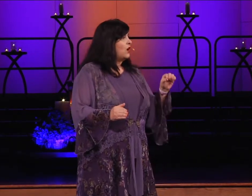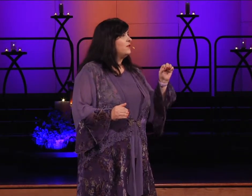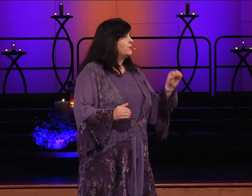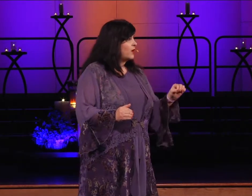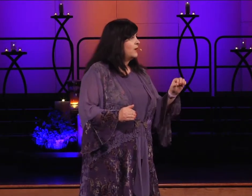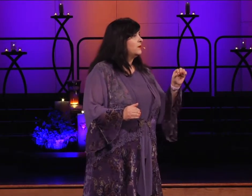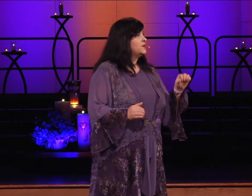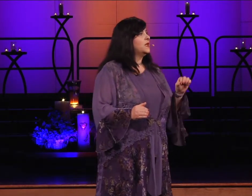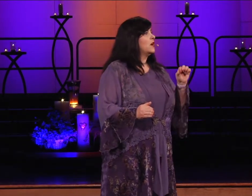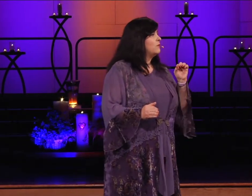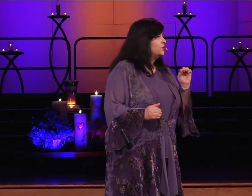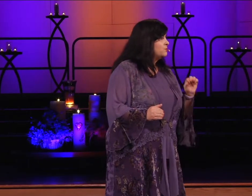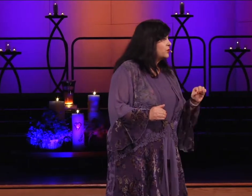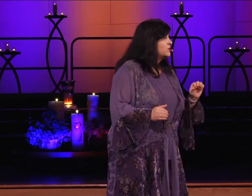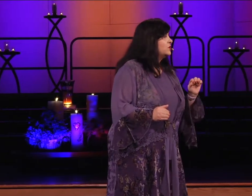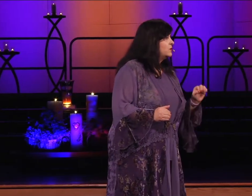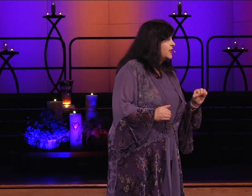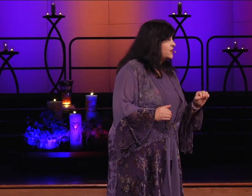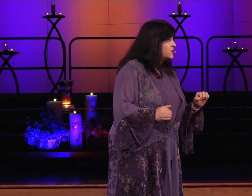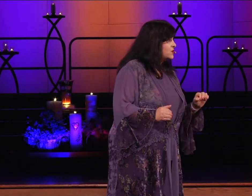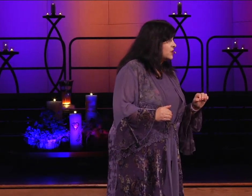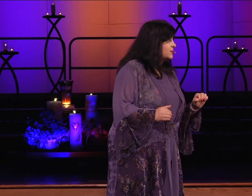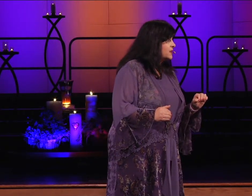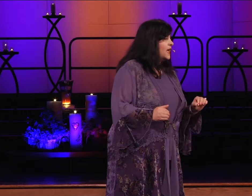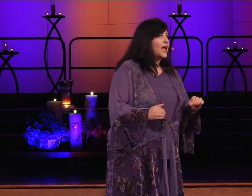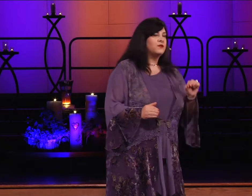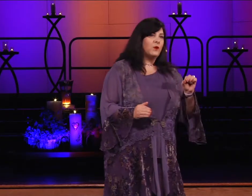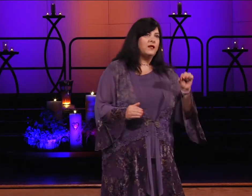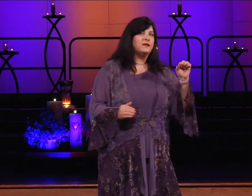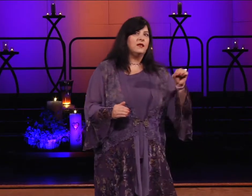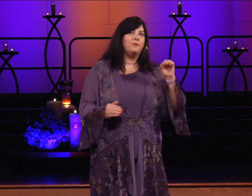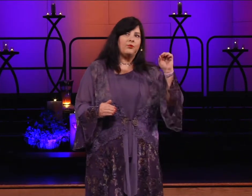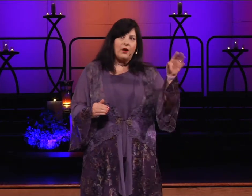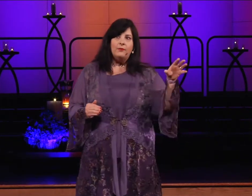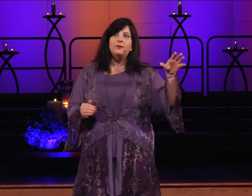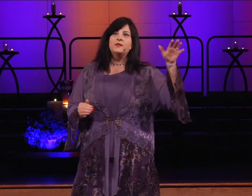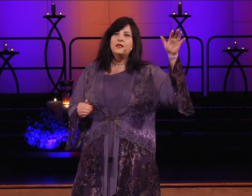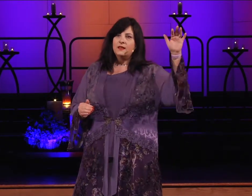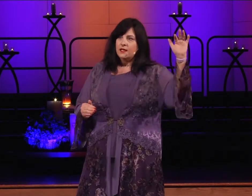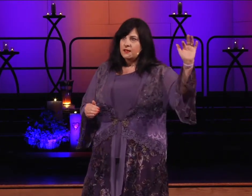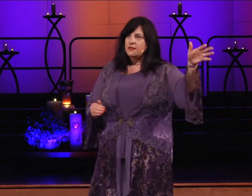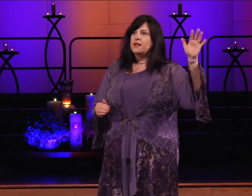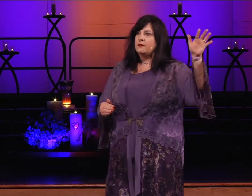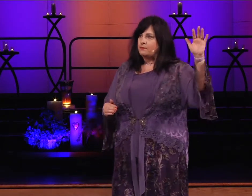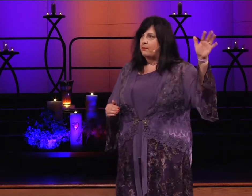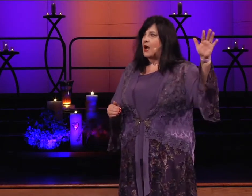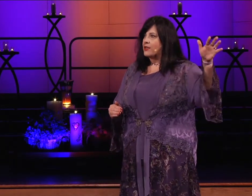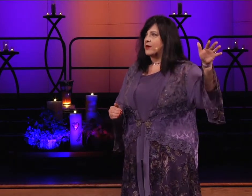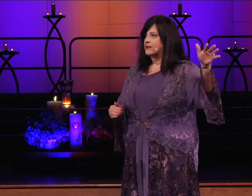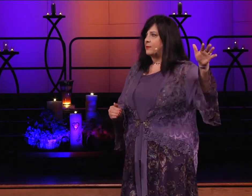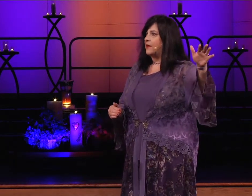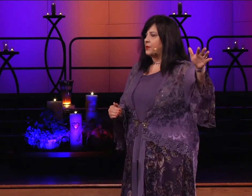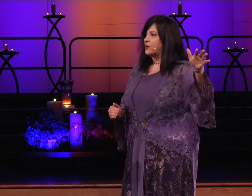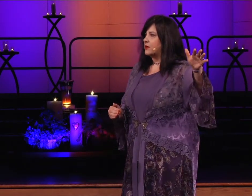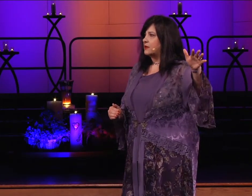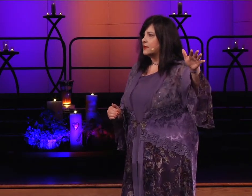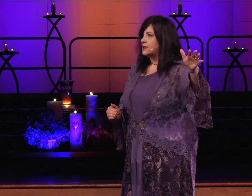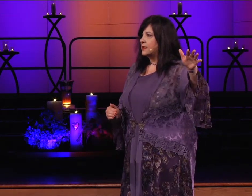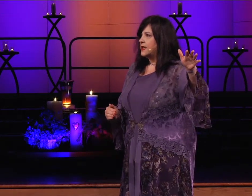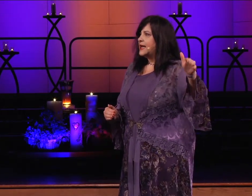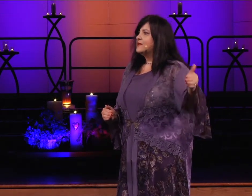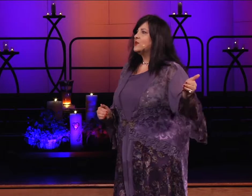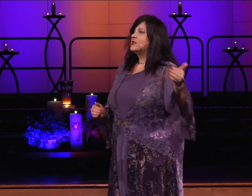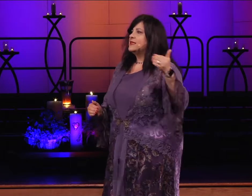at solving problems in our most personal relationships, as well as in the problems that bother us about the